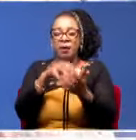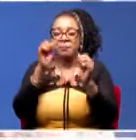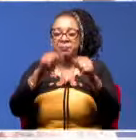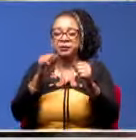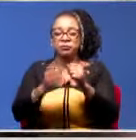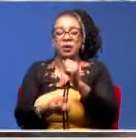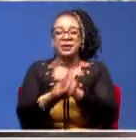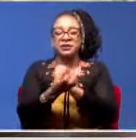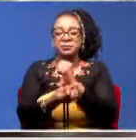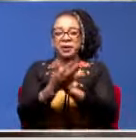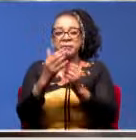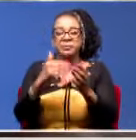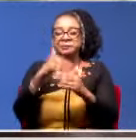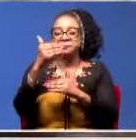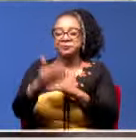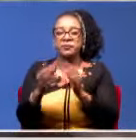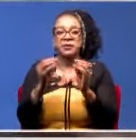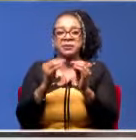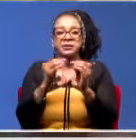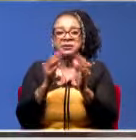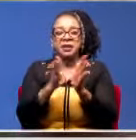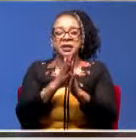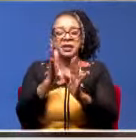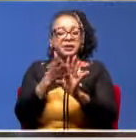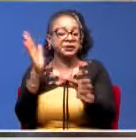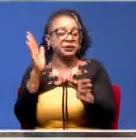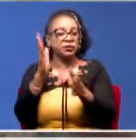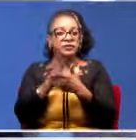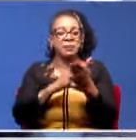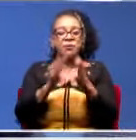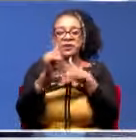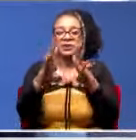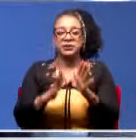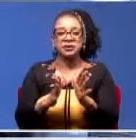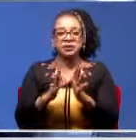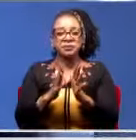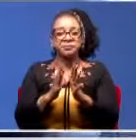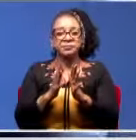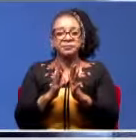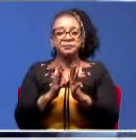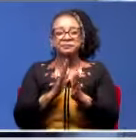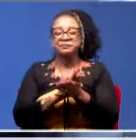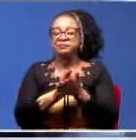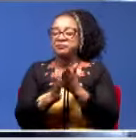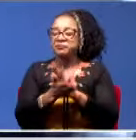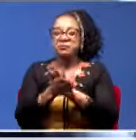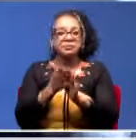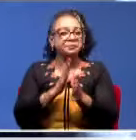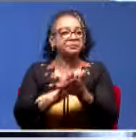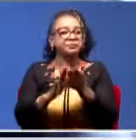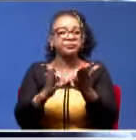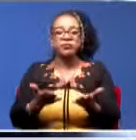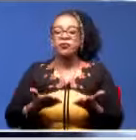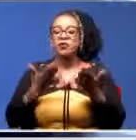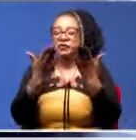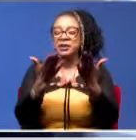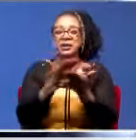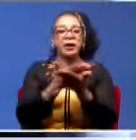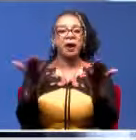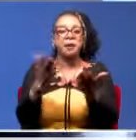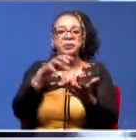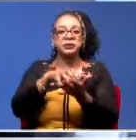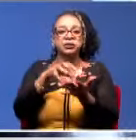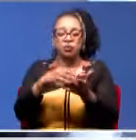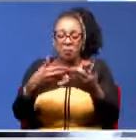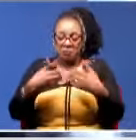the meeting and the premature exits of some of the leaders. Nobody has offered any position to me or